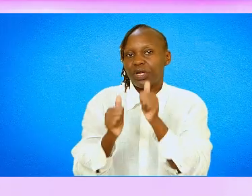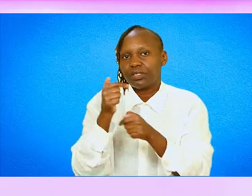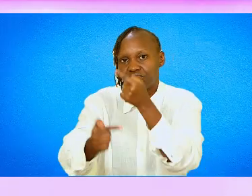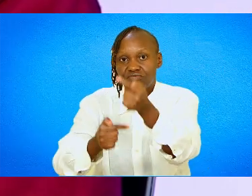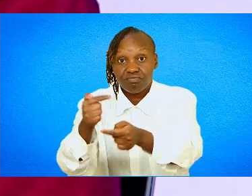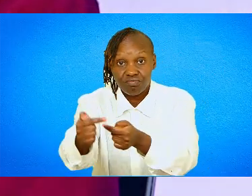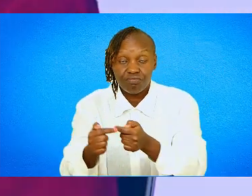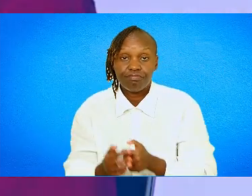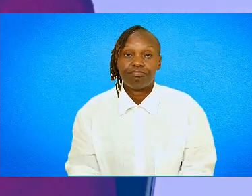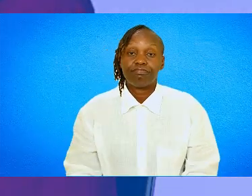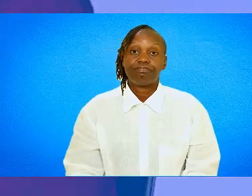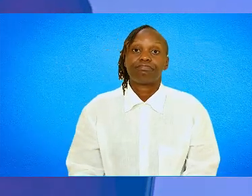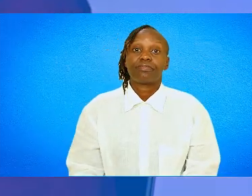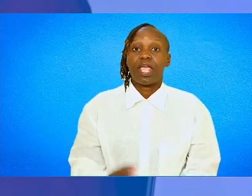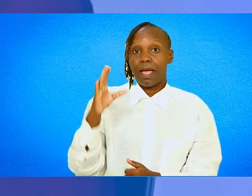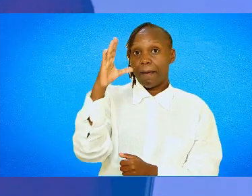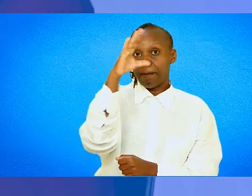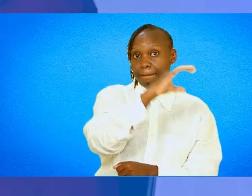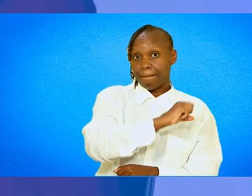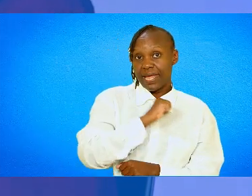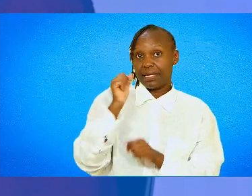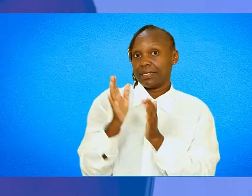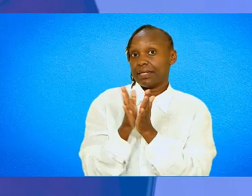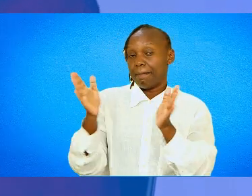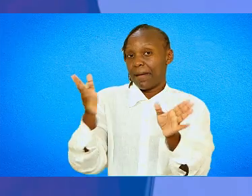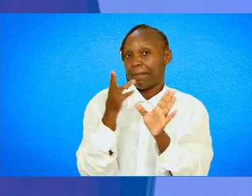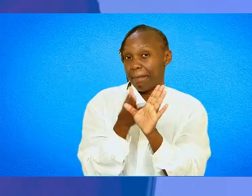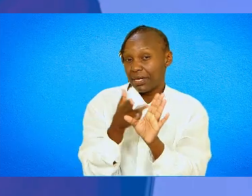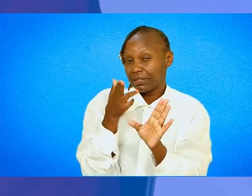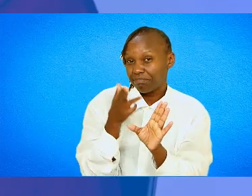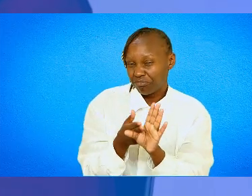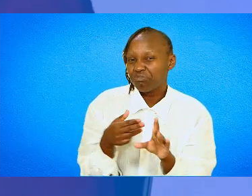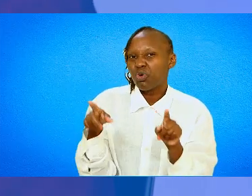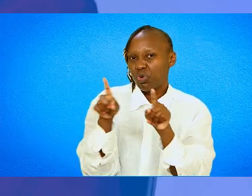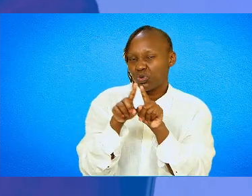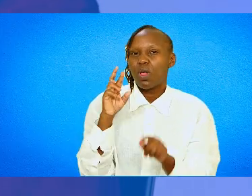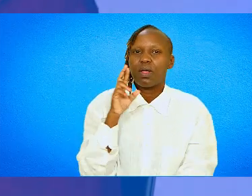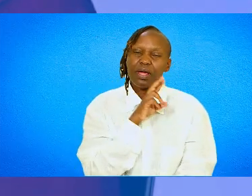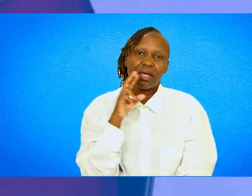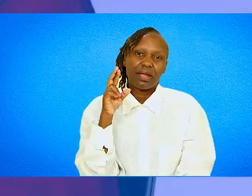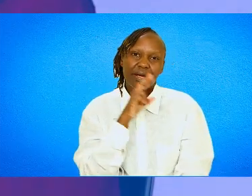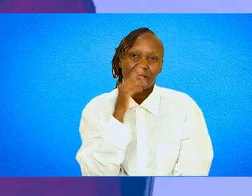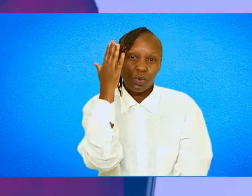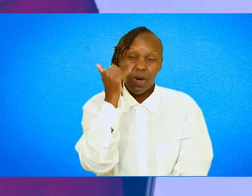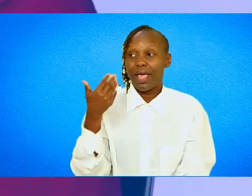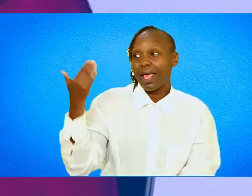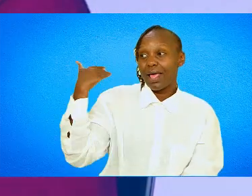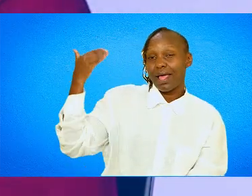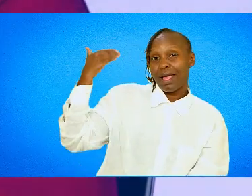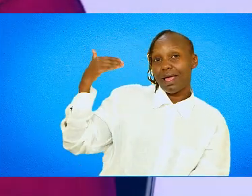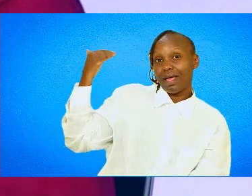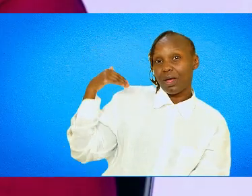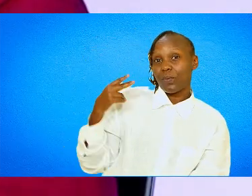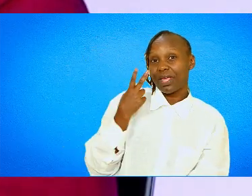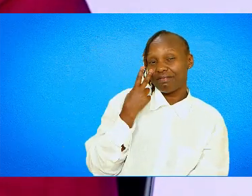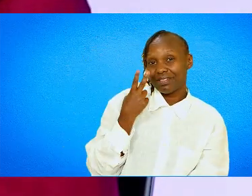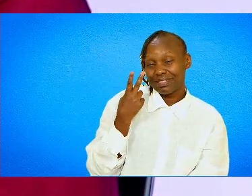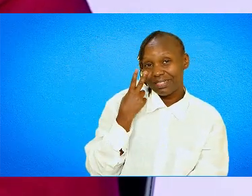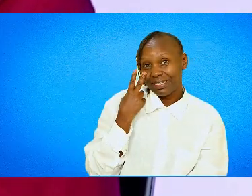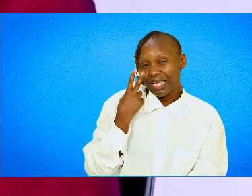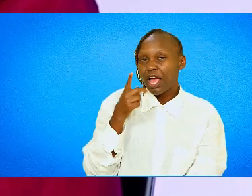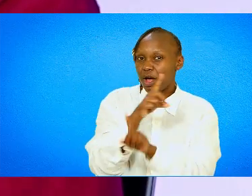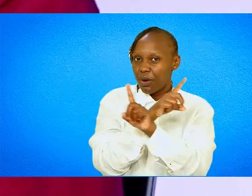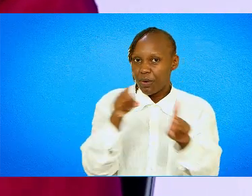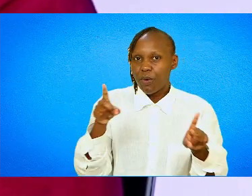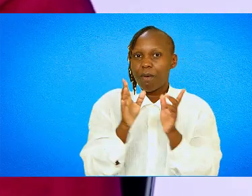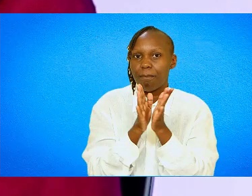underway. Lack of public participation is also a risk because historically there has been no